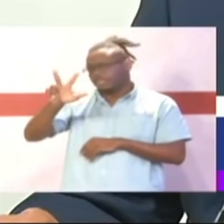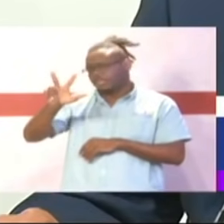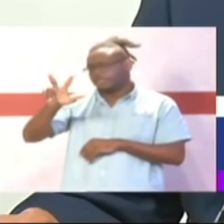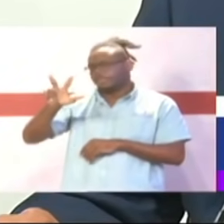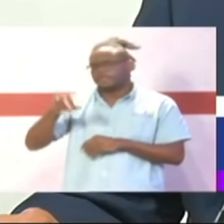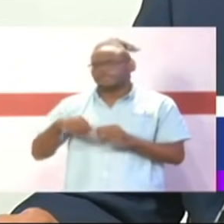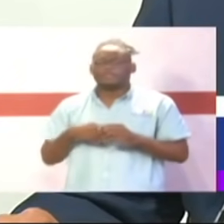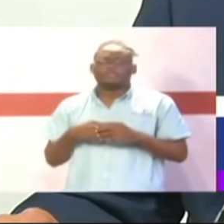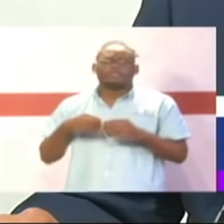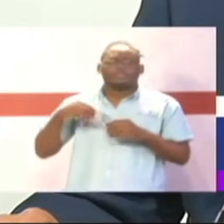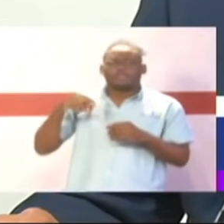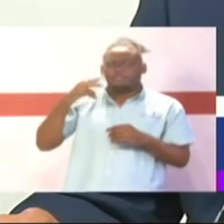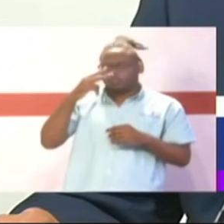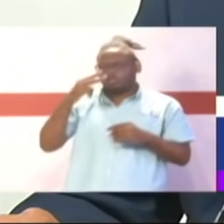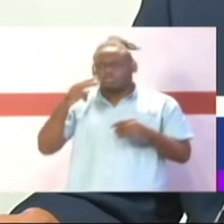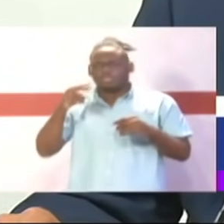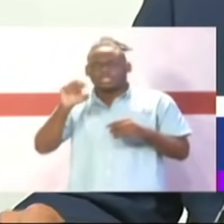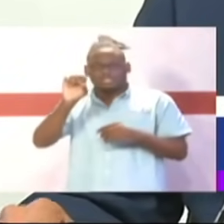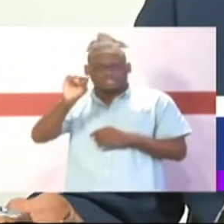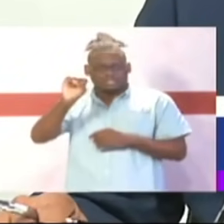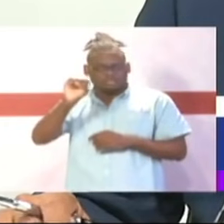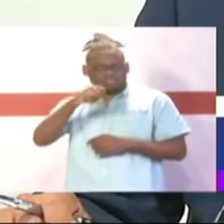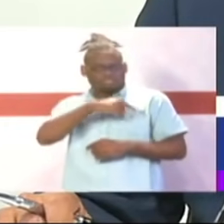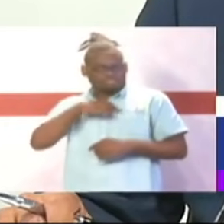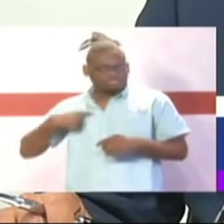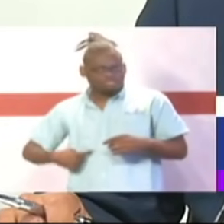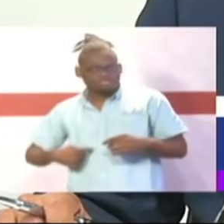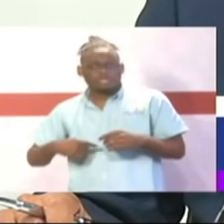and Johnson & Johnson 2023.